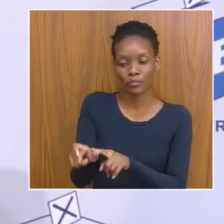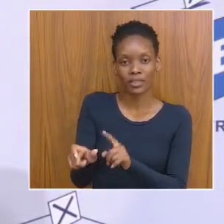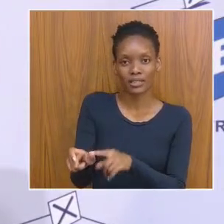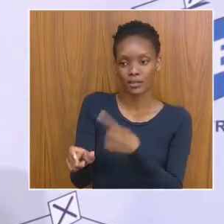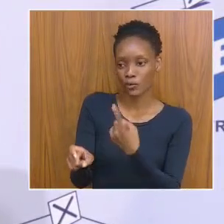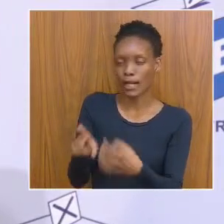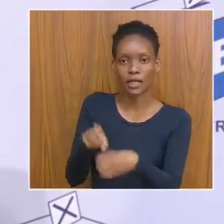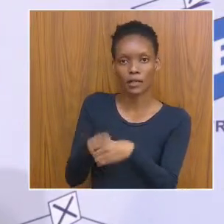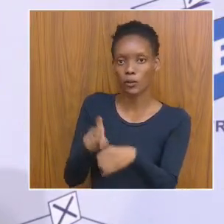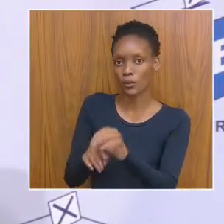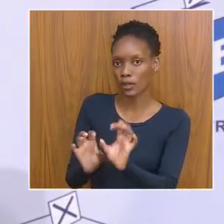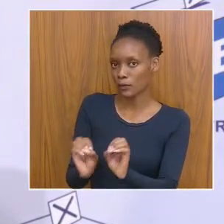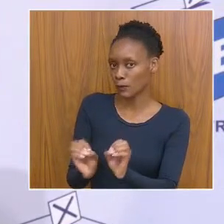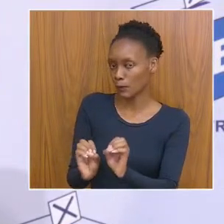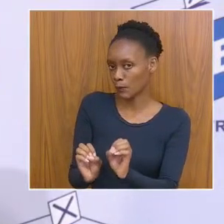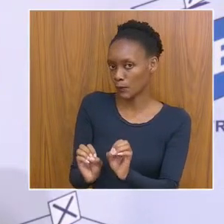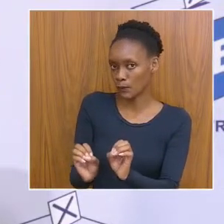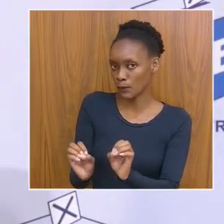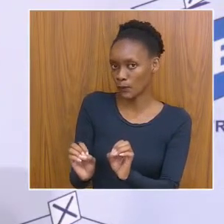qualified